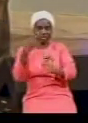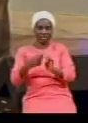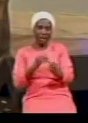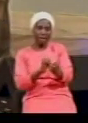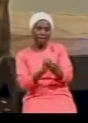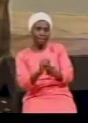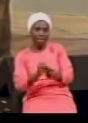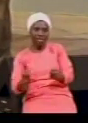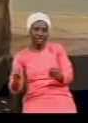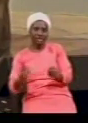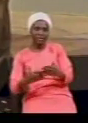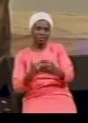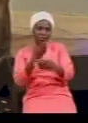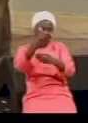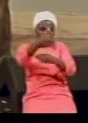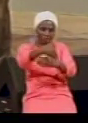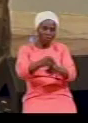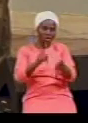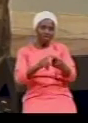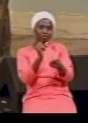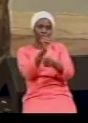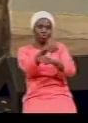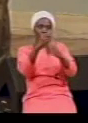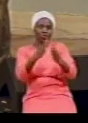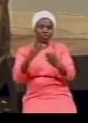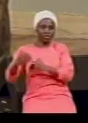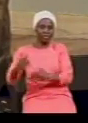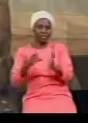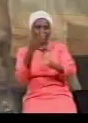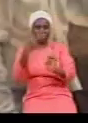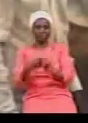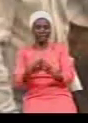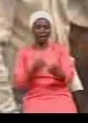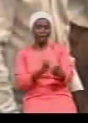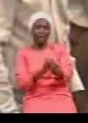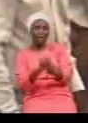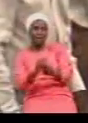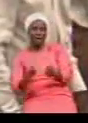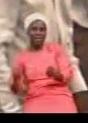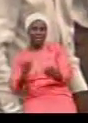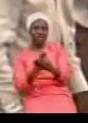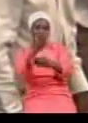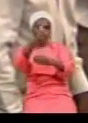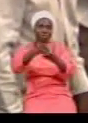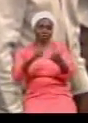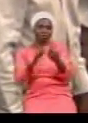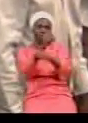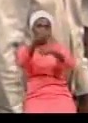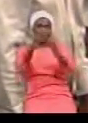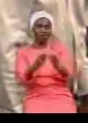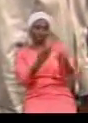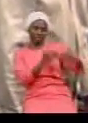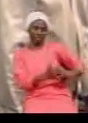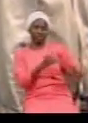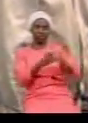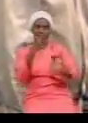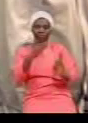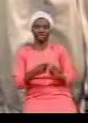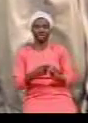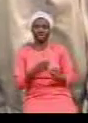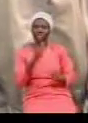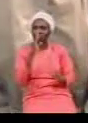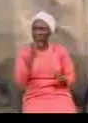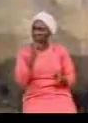side. Passing over to the overcomer side. Be not